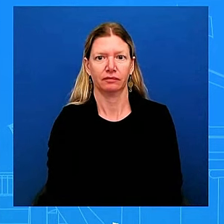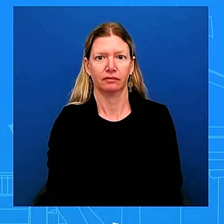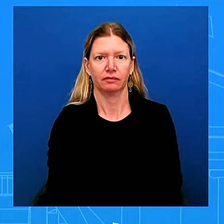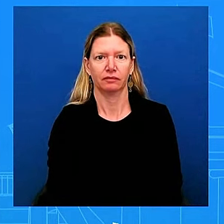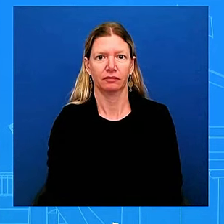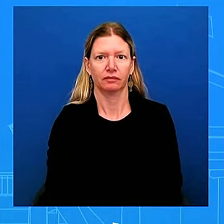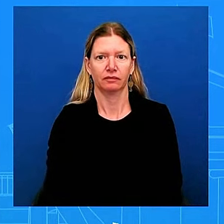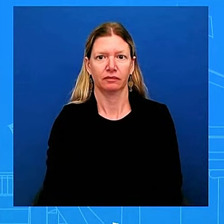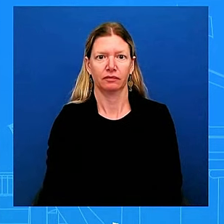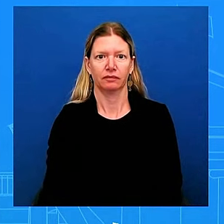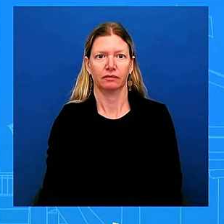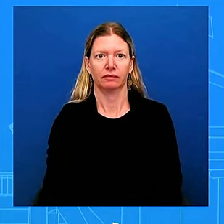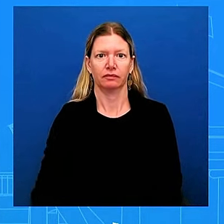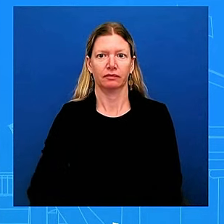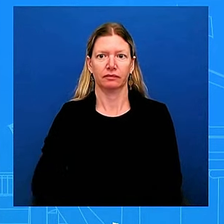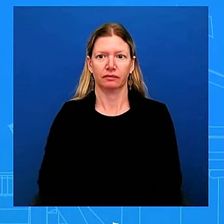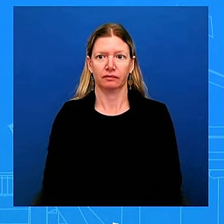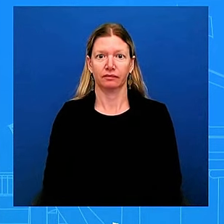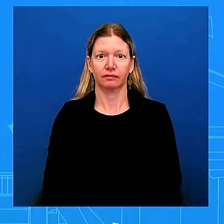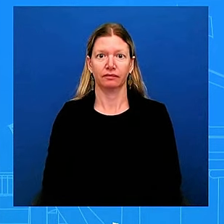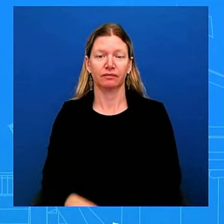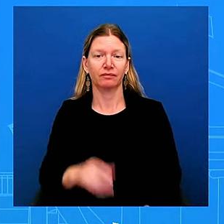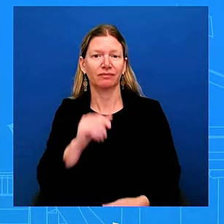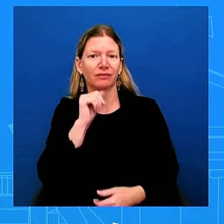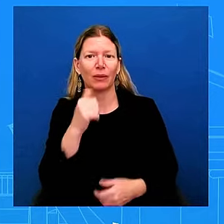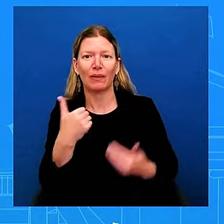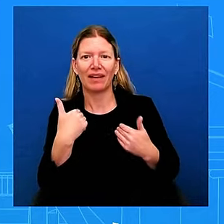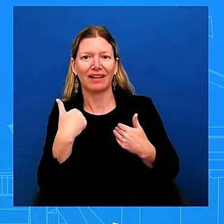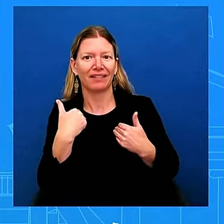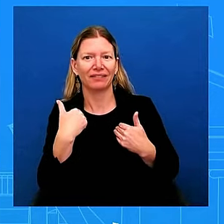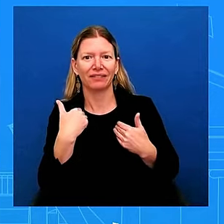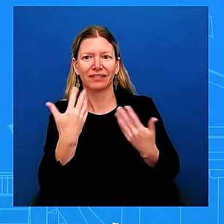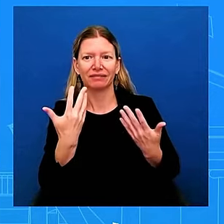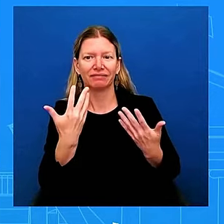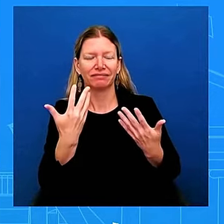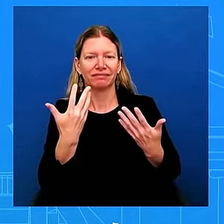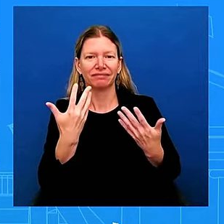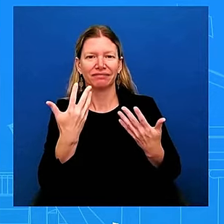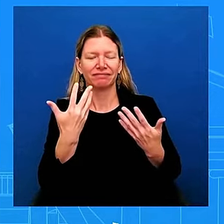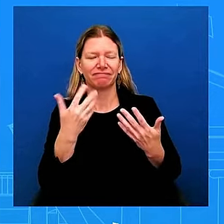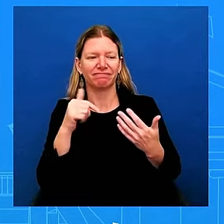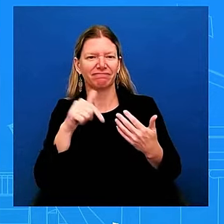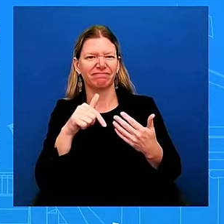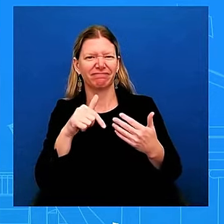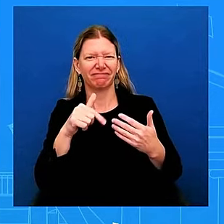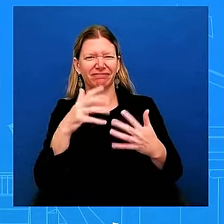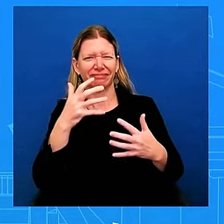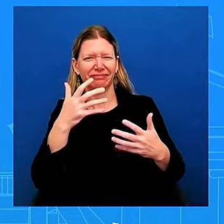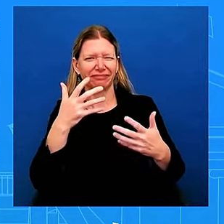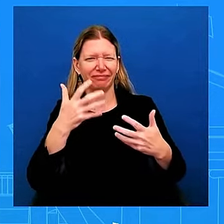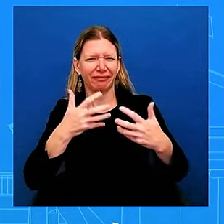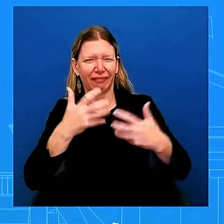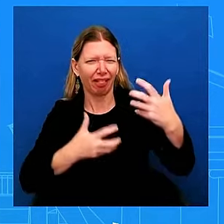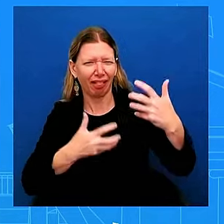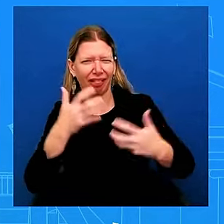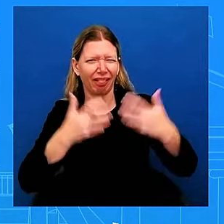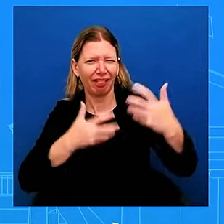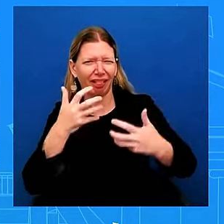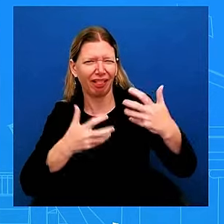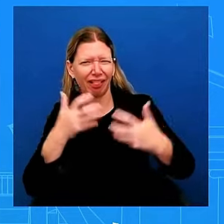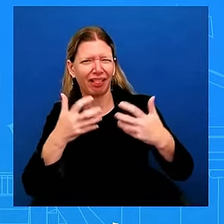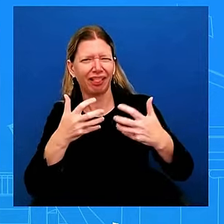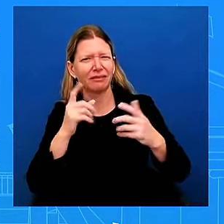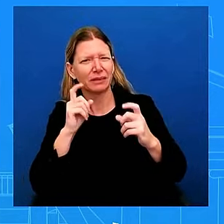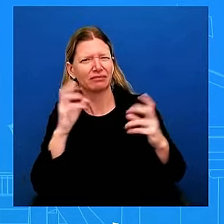that we don't have this type of discourse. Can you bring us inside the room, though, in a way that you're asking to bring down the